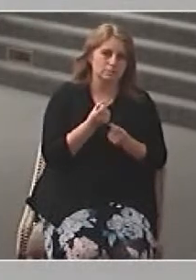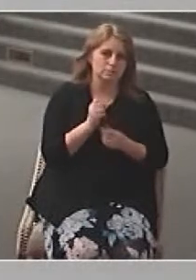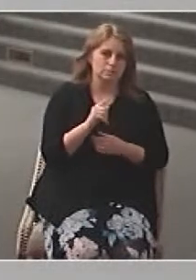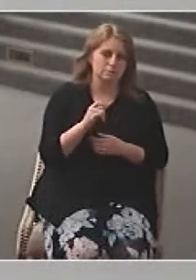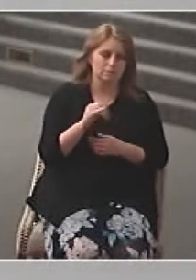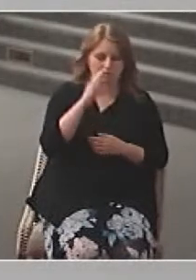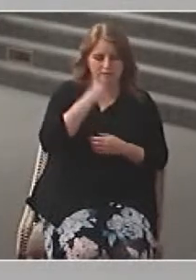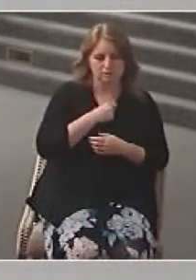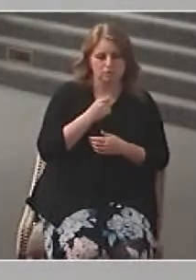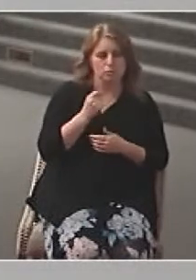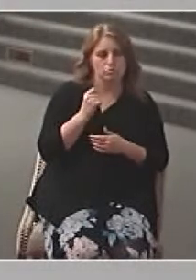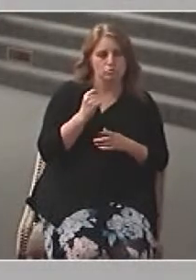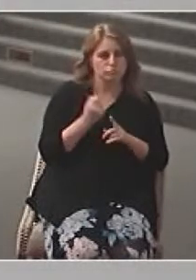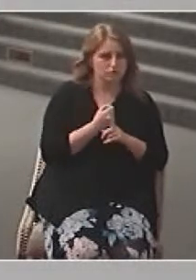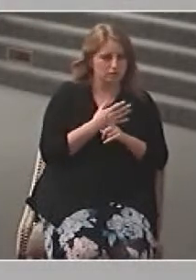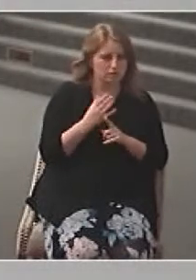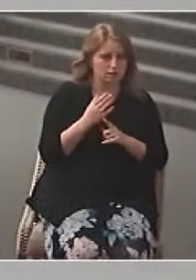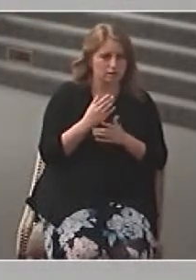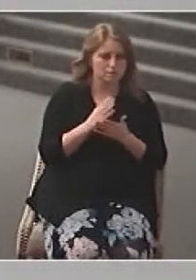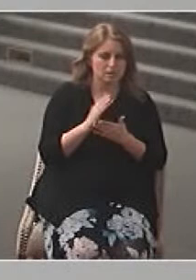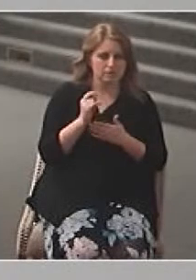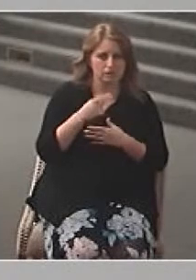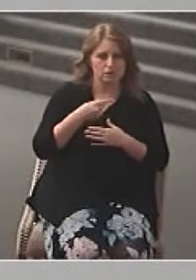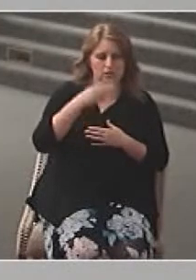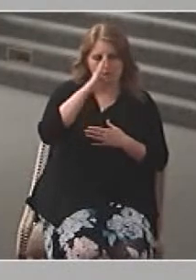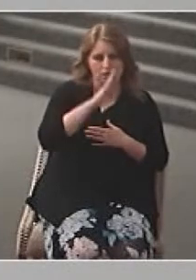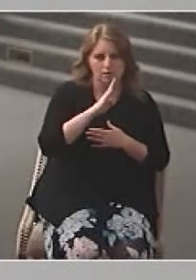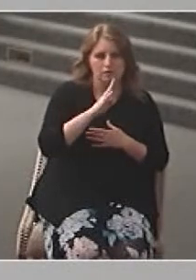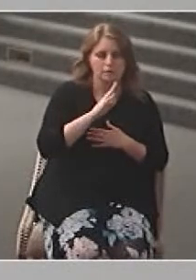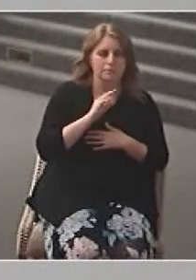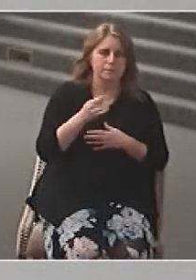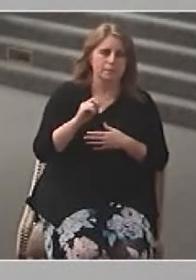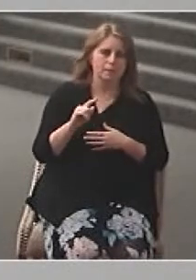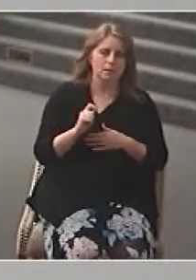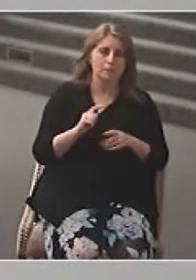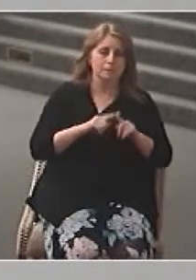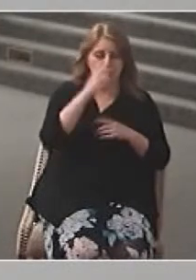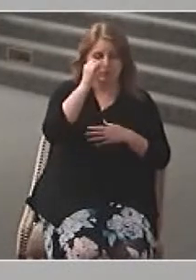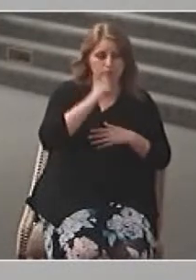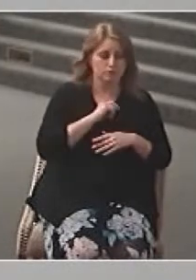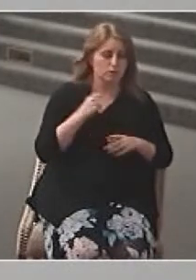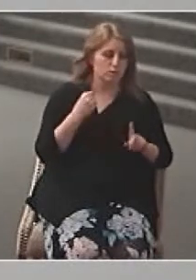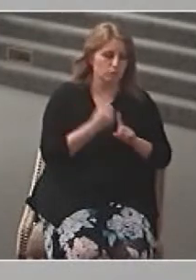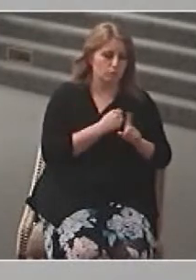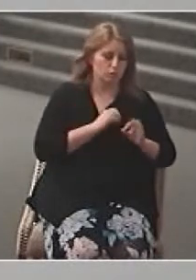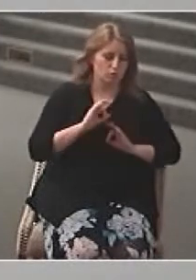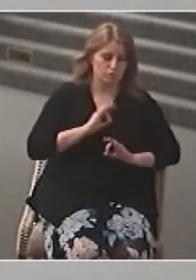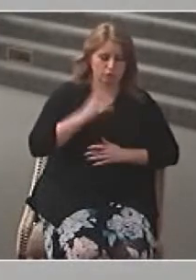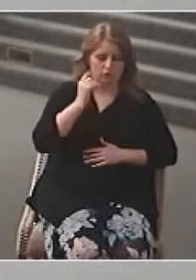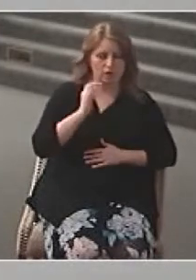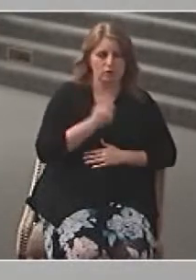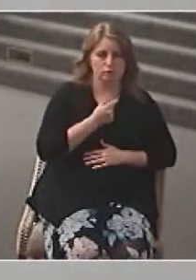stricken, smitten of God, and afflicted. But he was wounded for our transgressions.